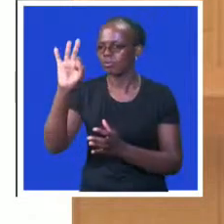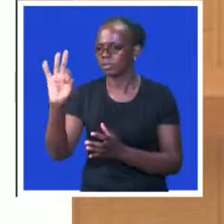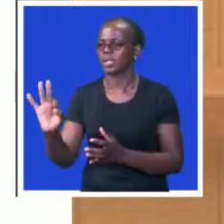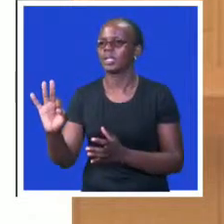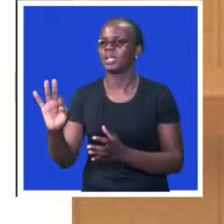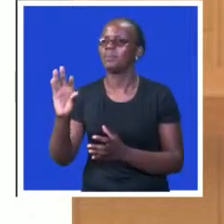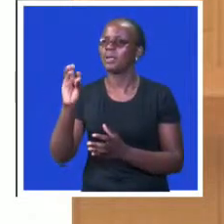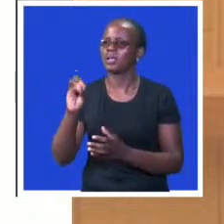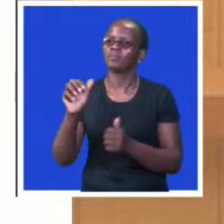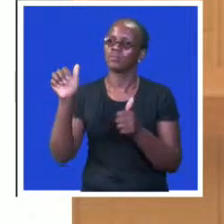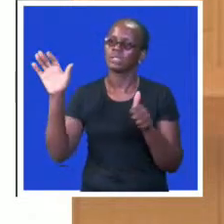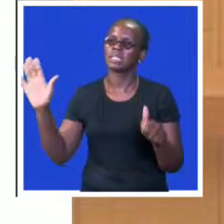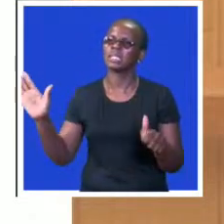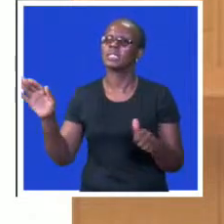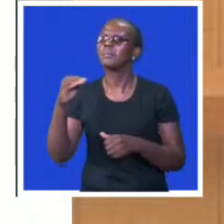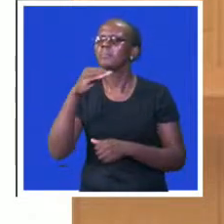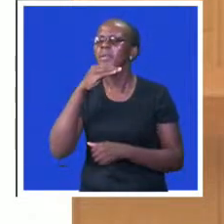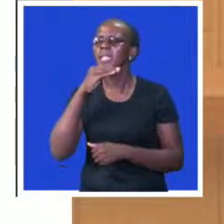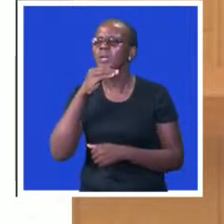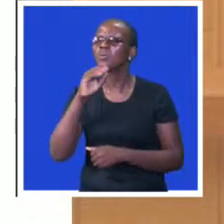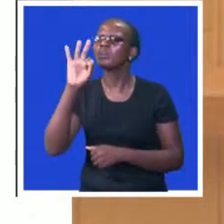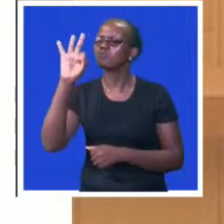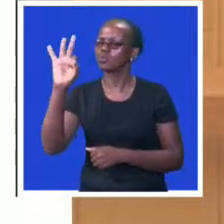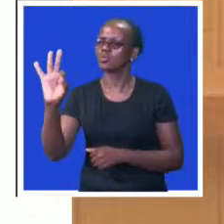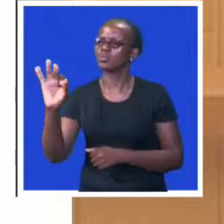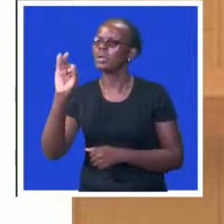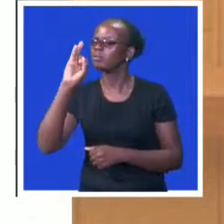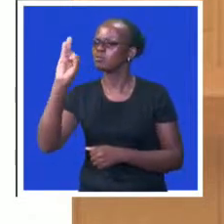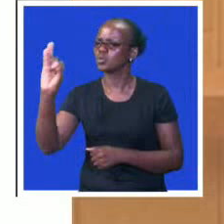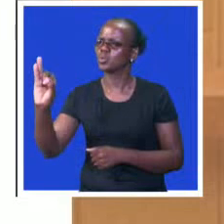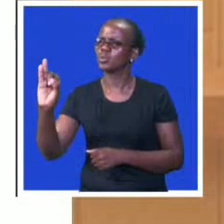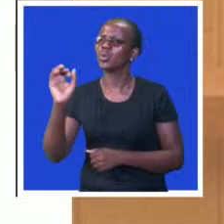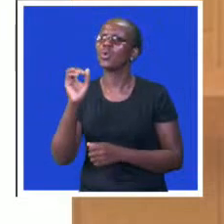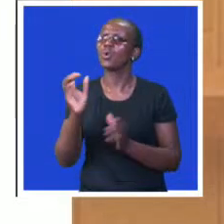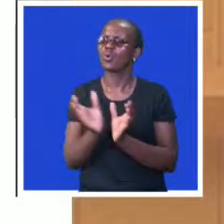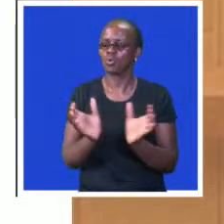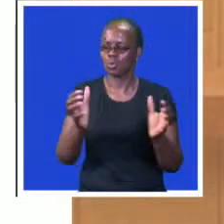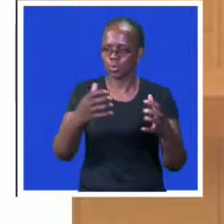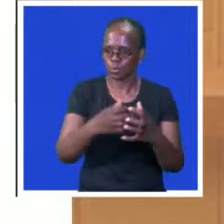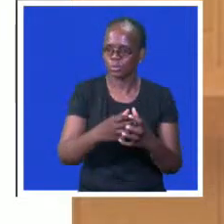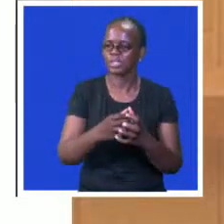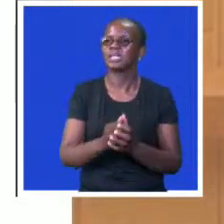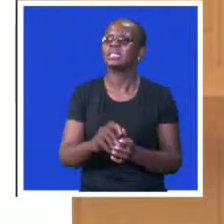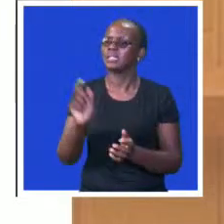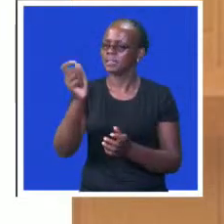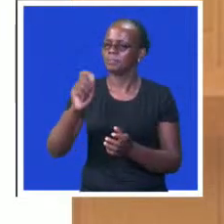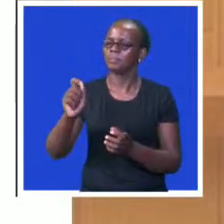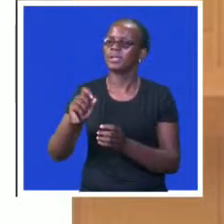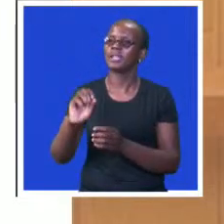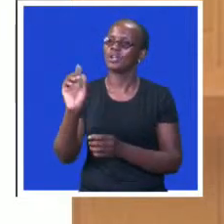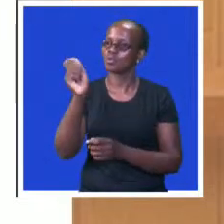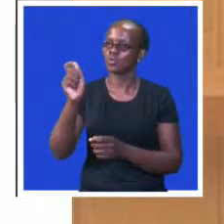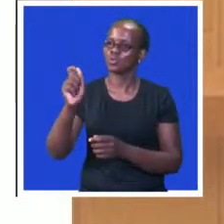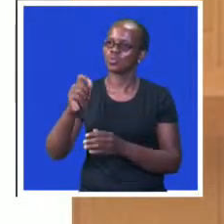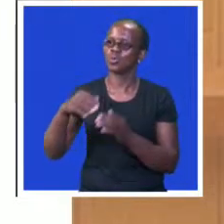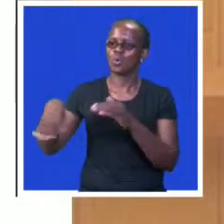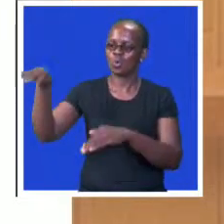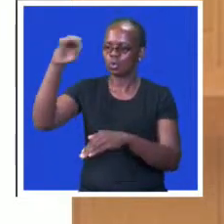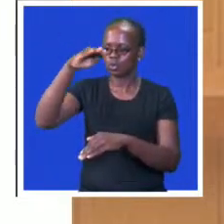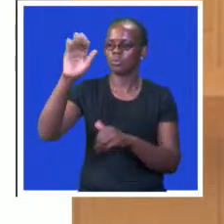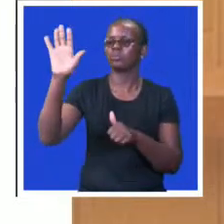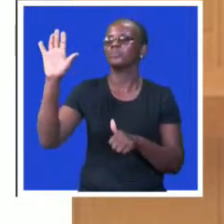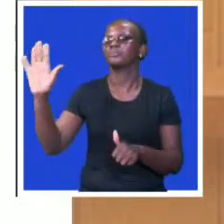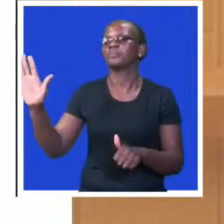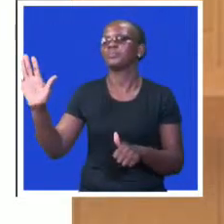2. We have 2. So we are going to put the 2 on top of the 6 on